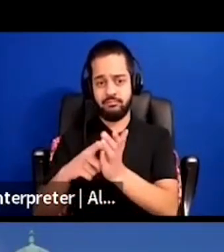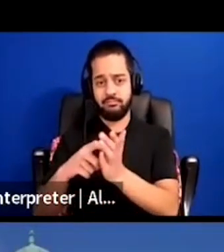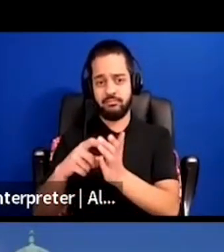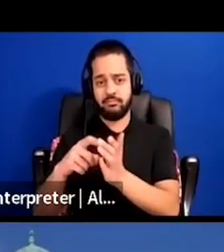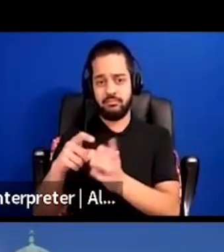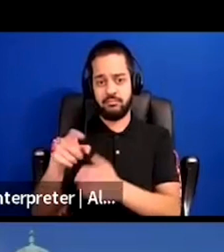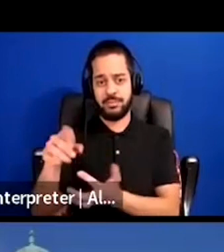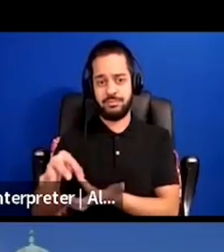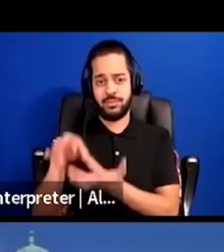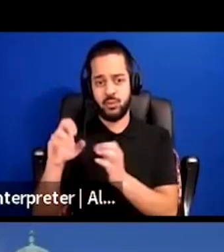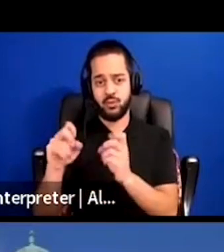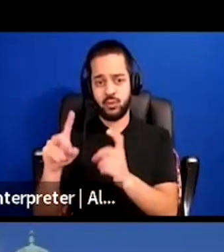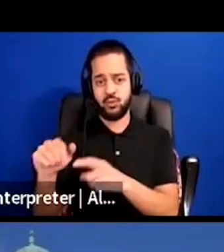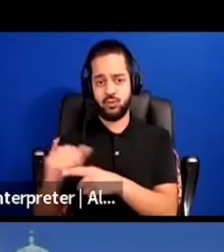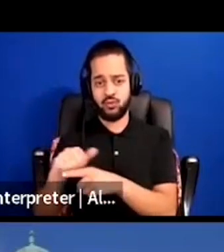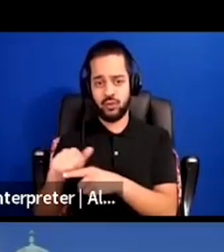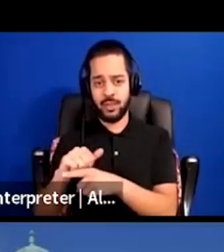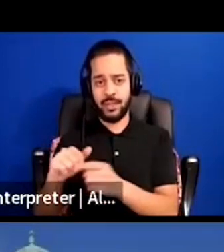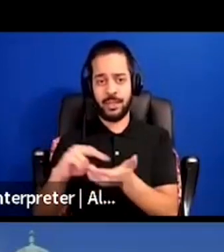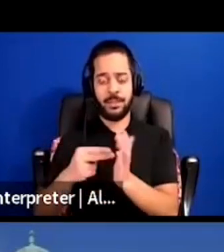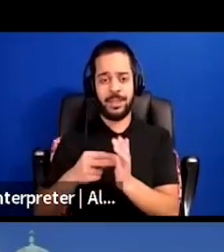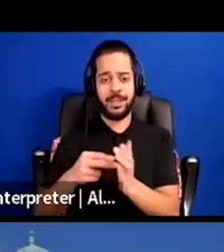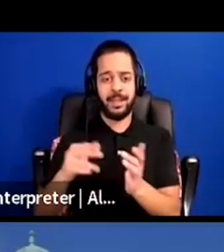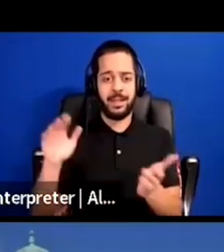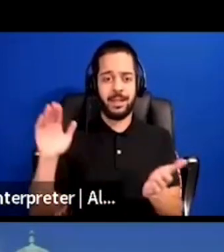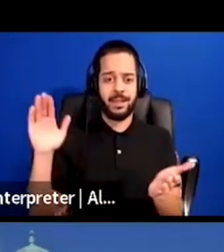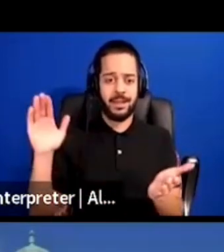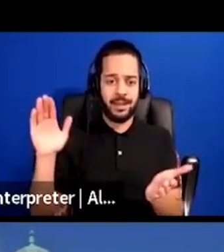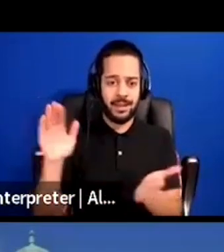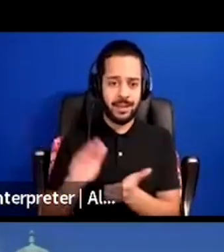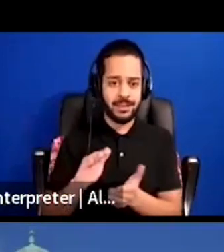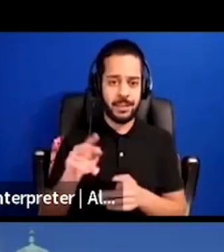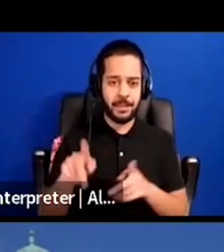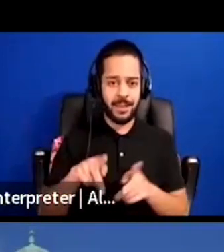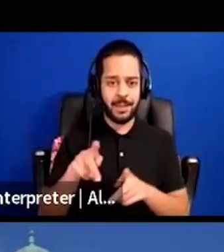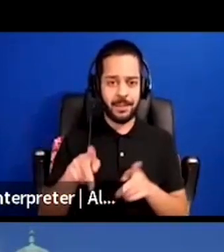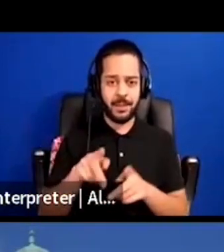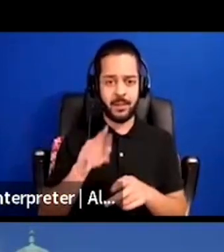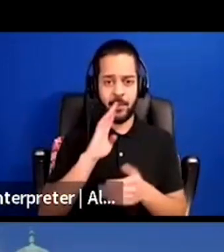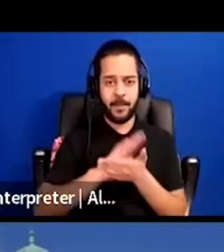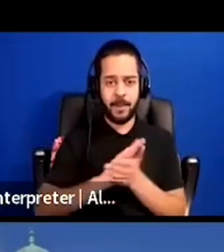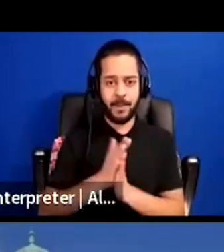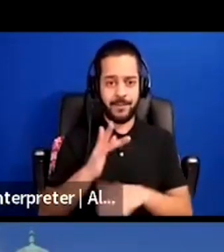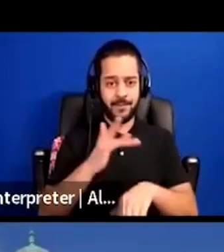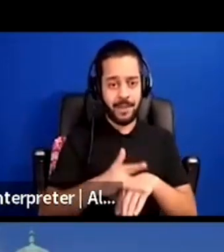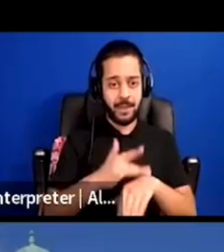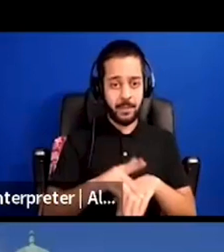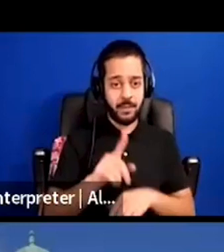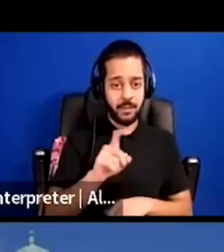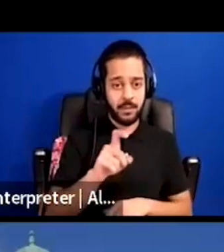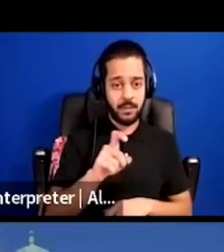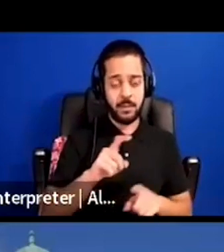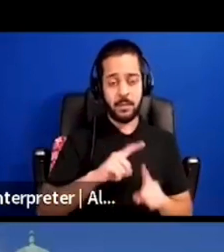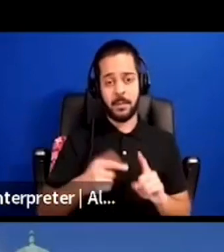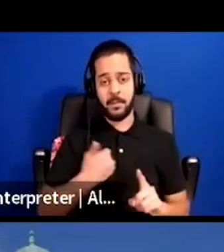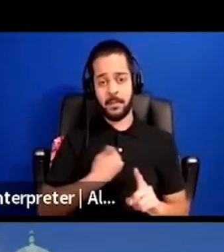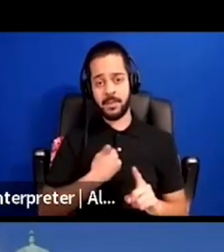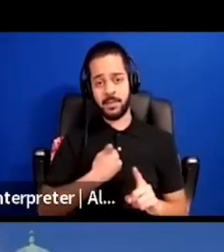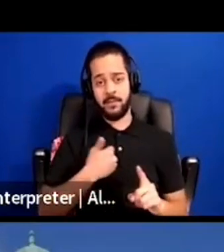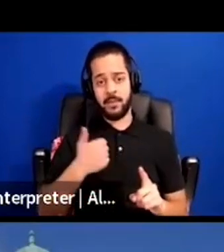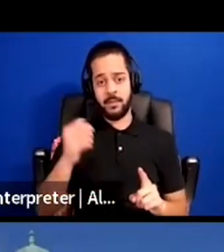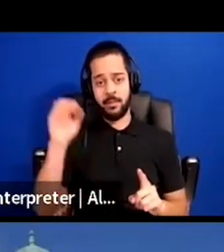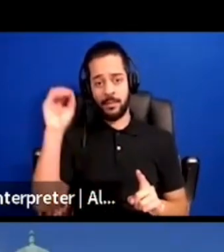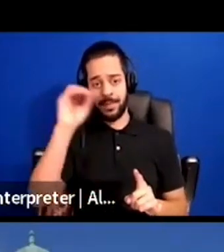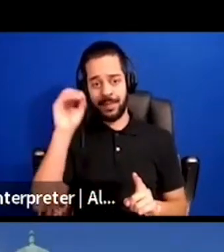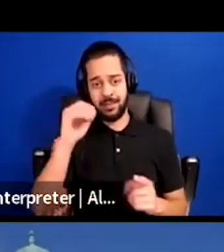I guess, lessen the pool of people that are available. I personally think it should be just as